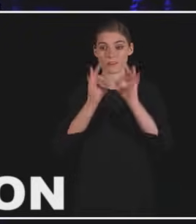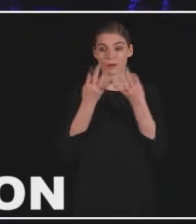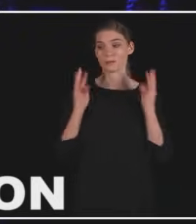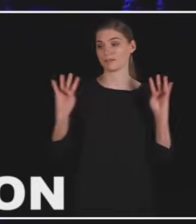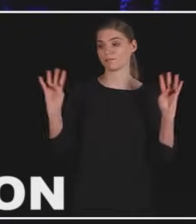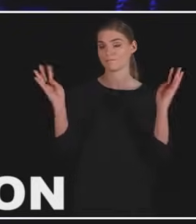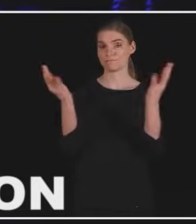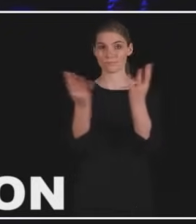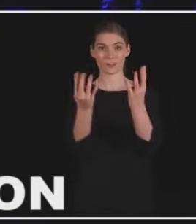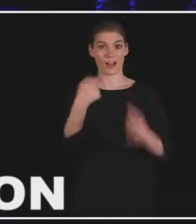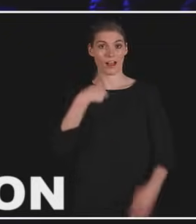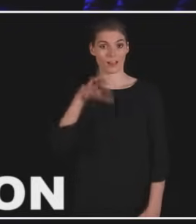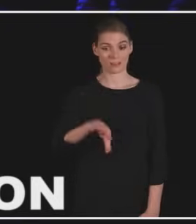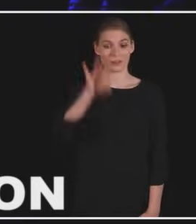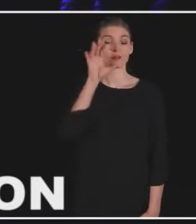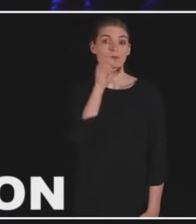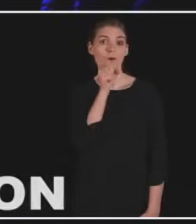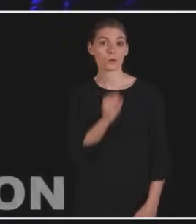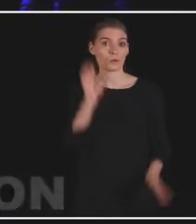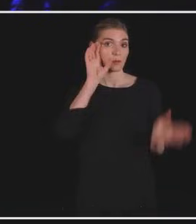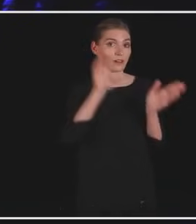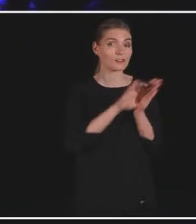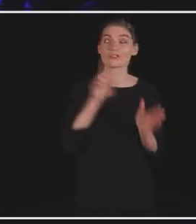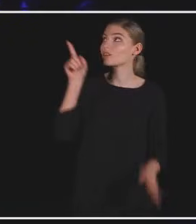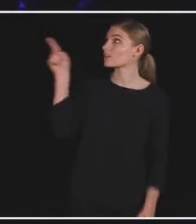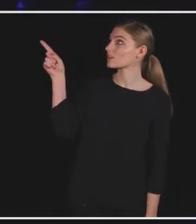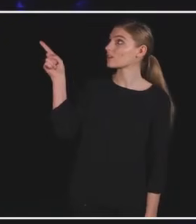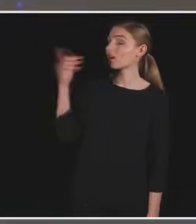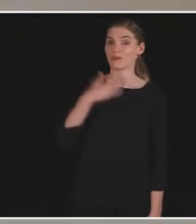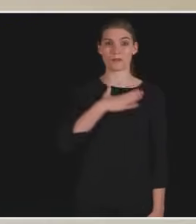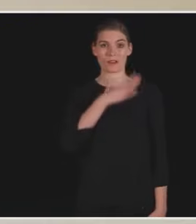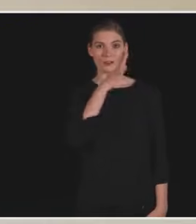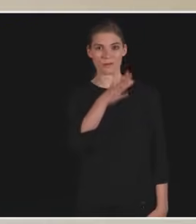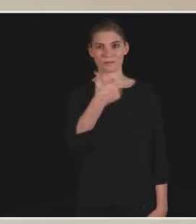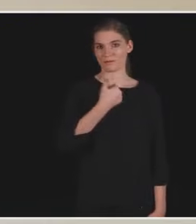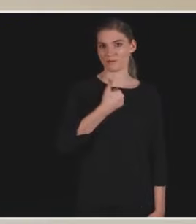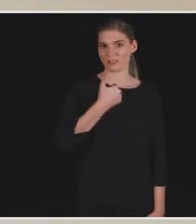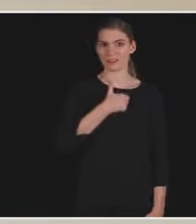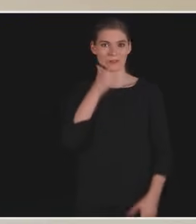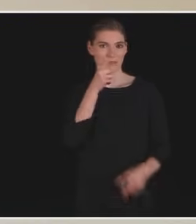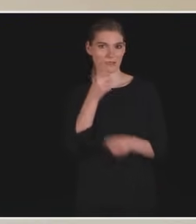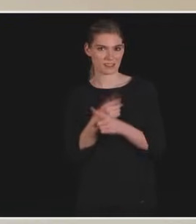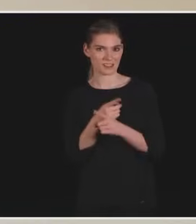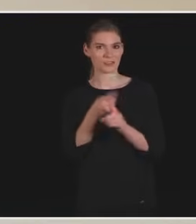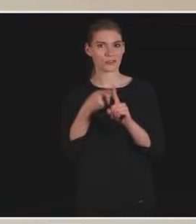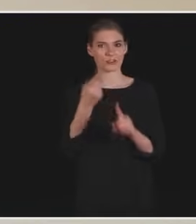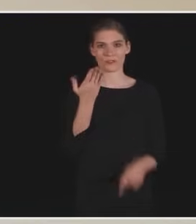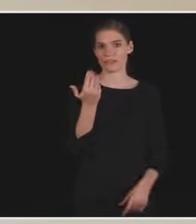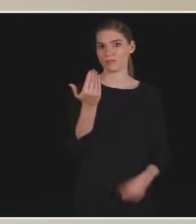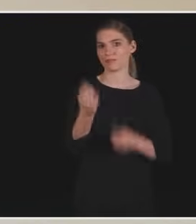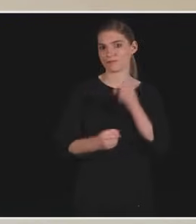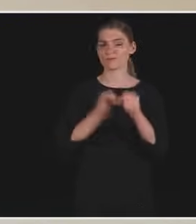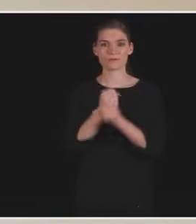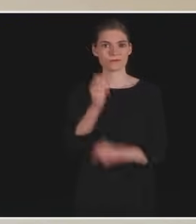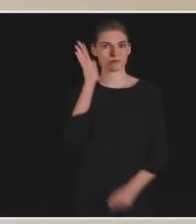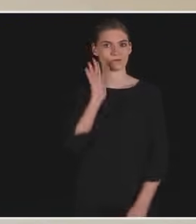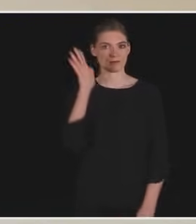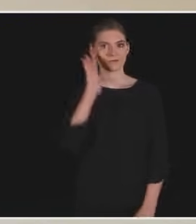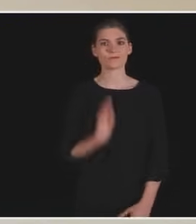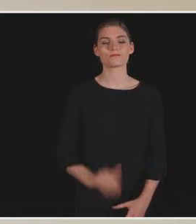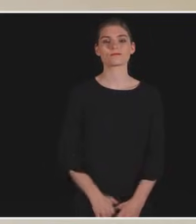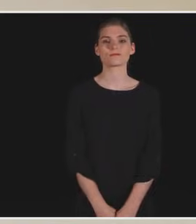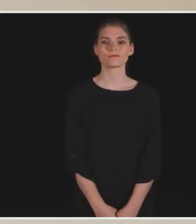were doing just that, we came across this photo of my grandmother, me, and one of my younger sisters, taken